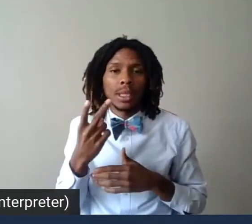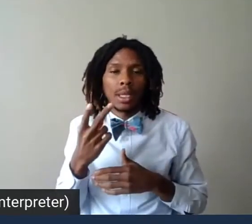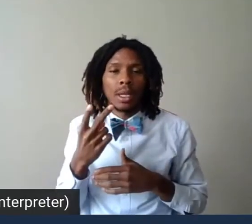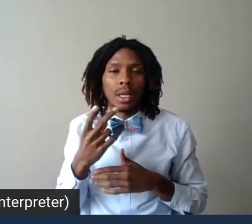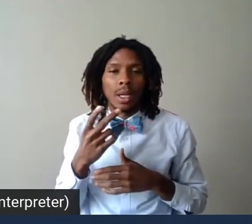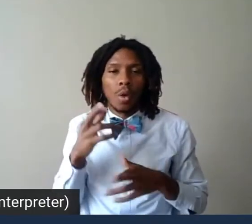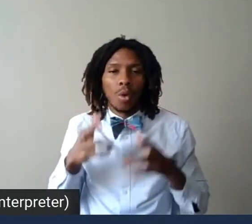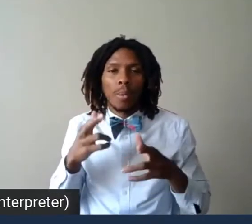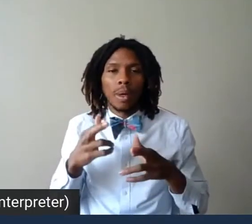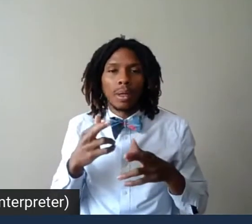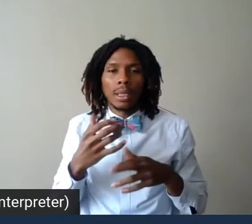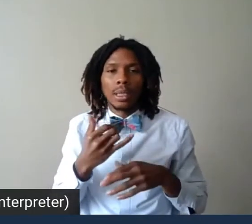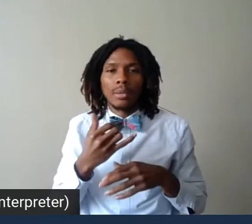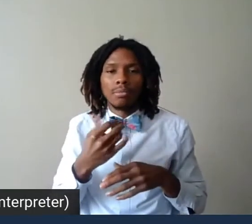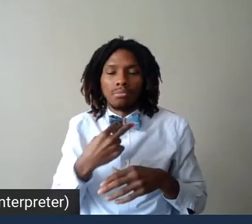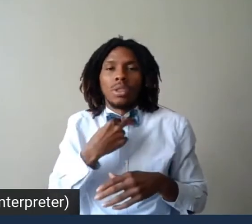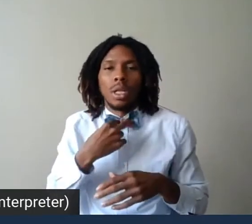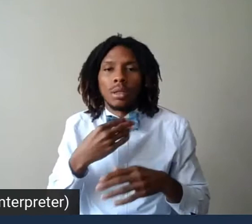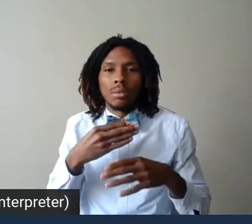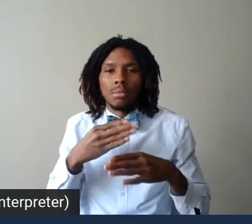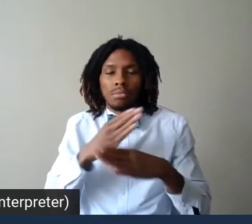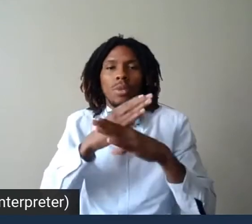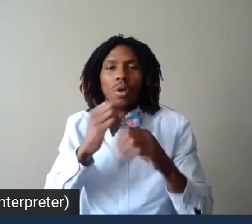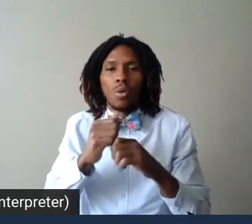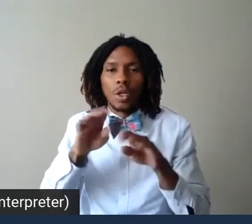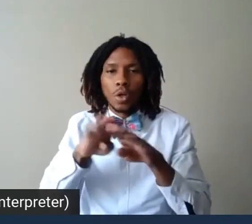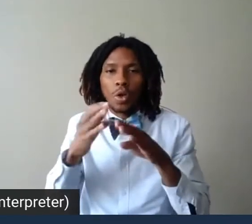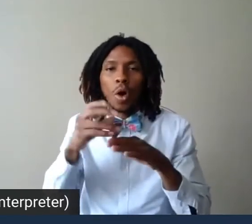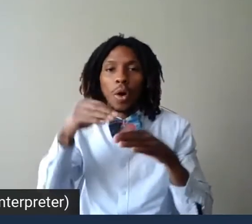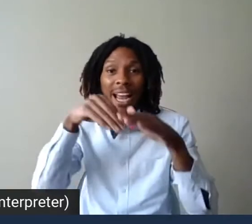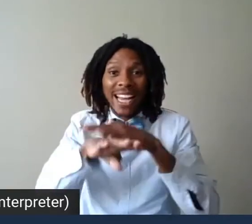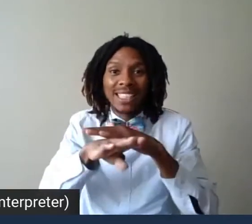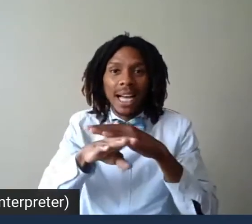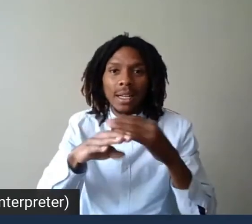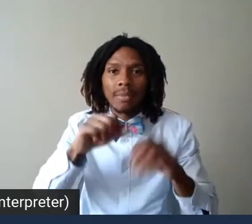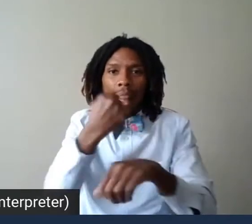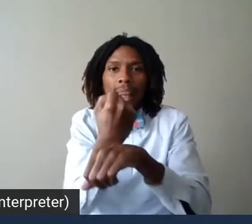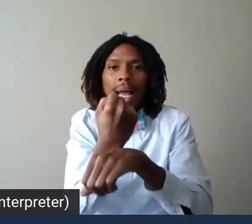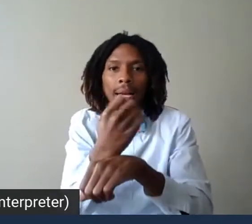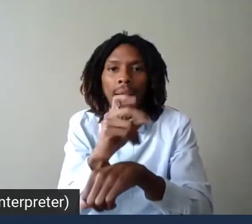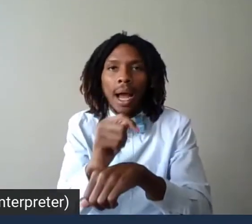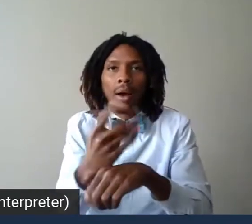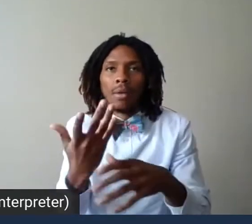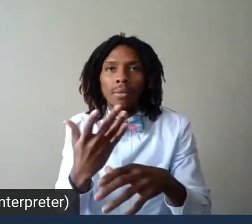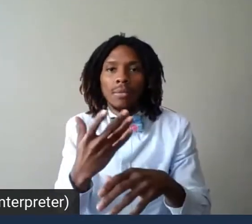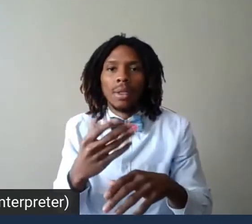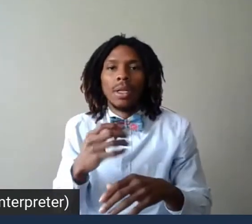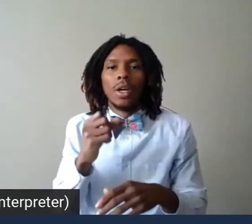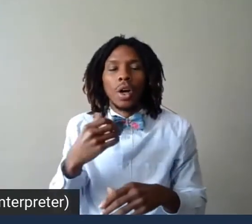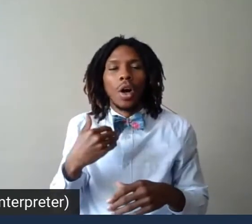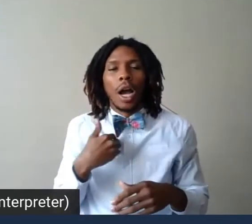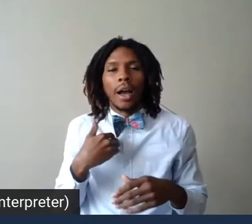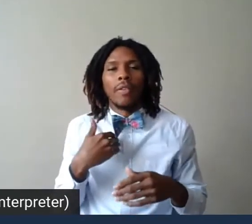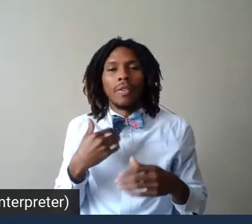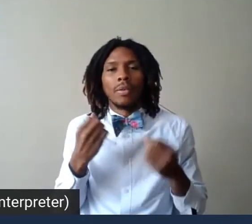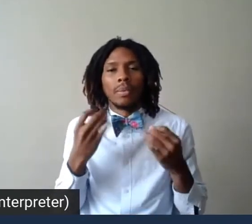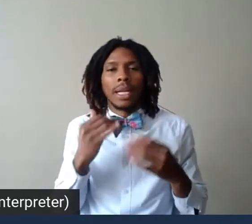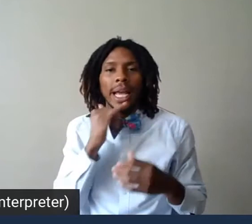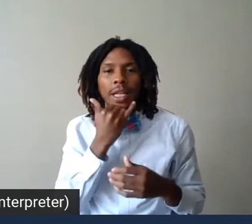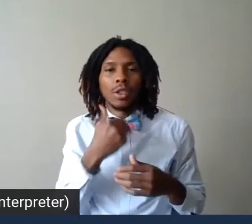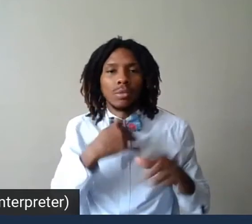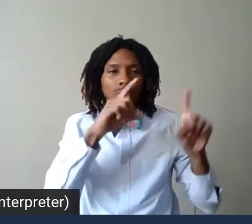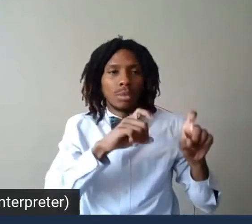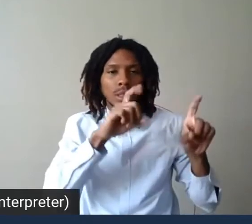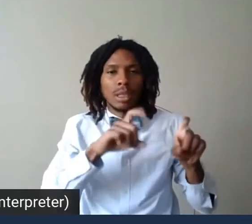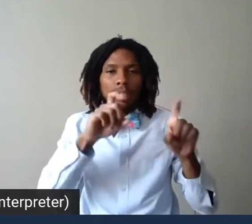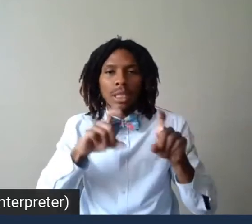gets stuck around doors, it kind of goes inside and locks itself out. We help them avoid these issues by able to test their code